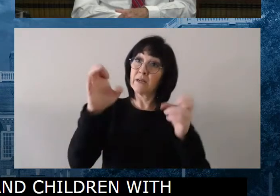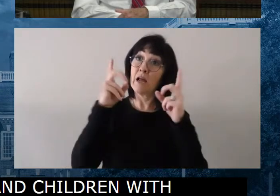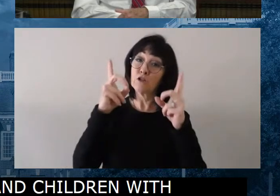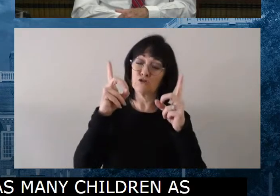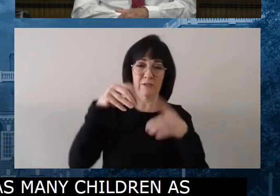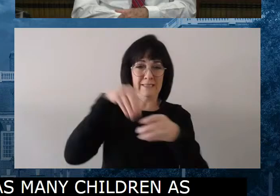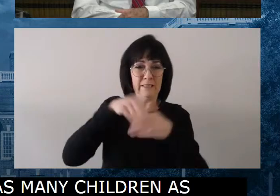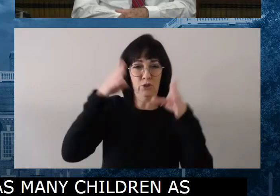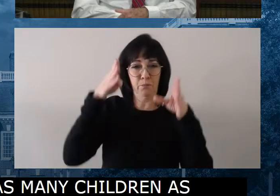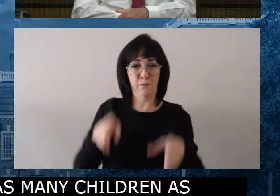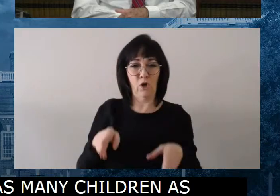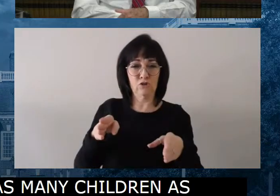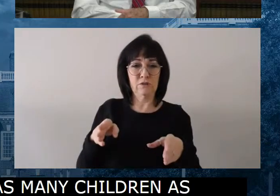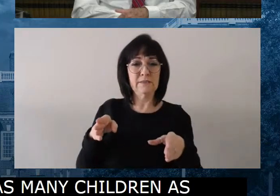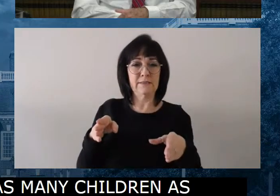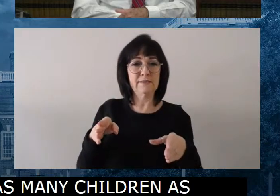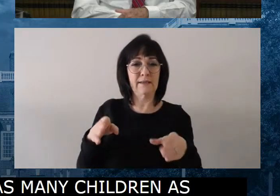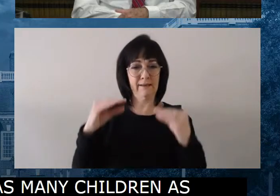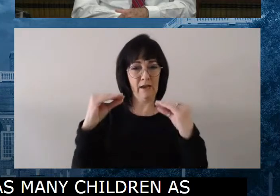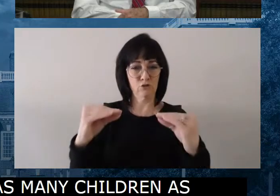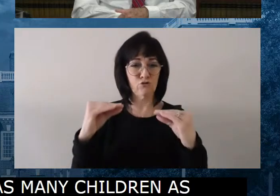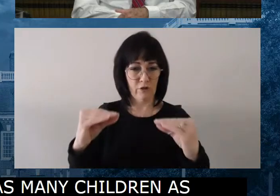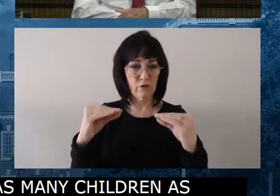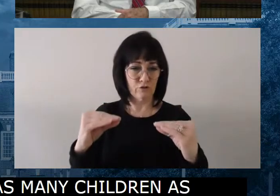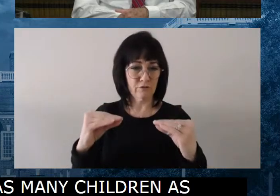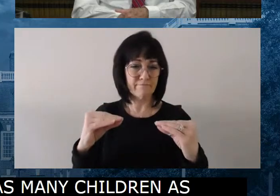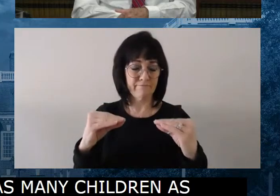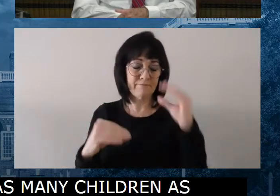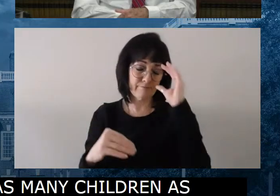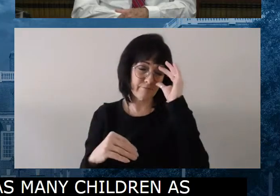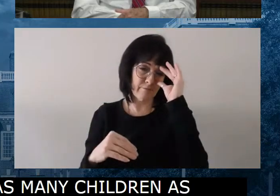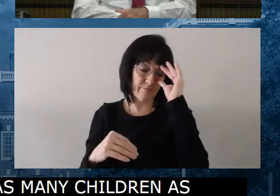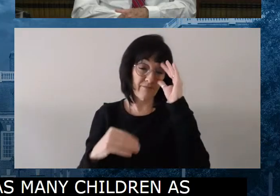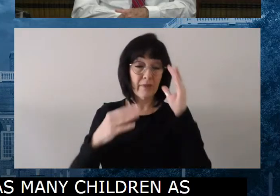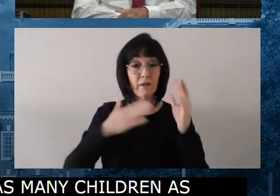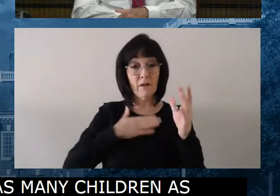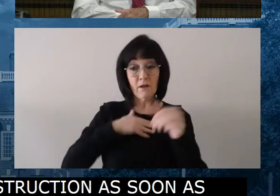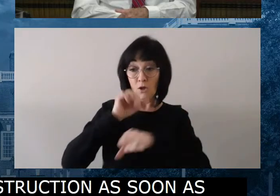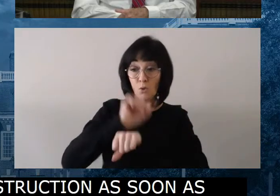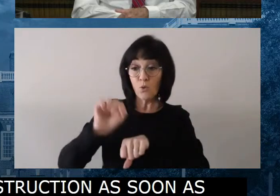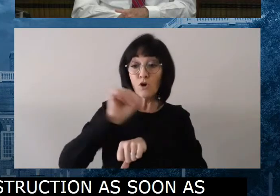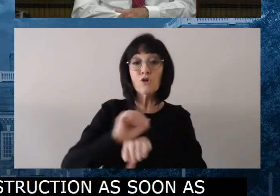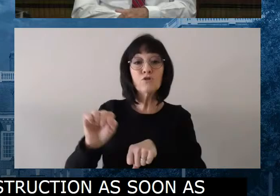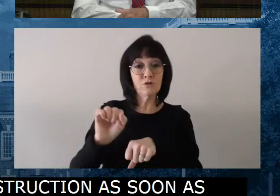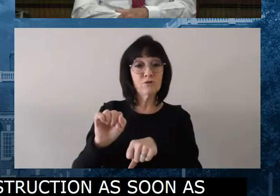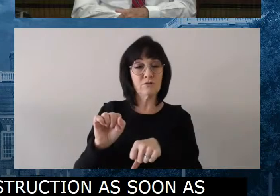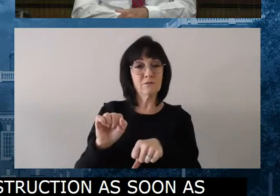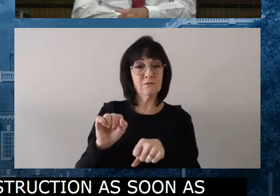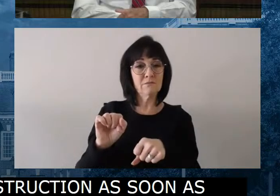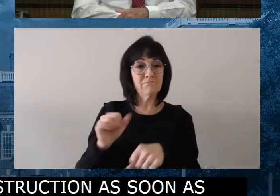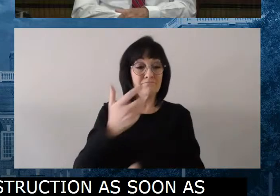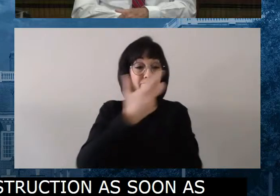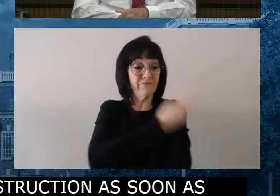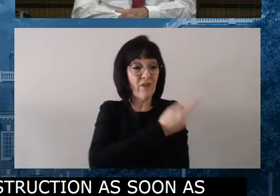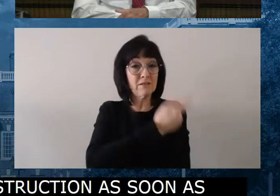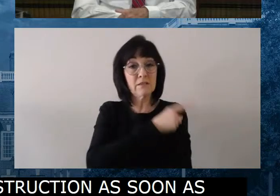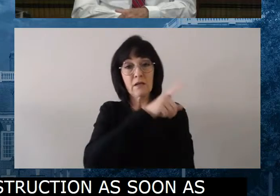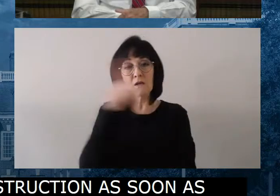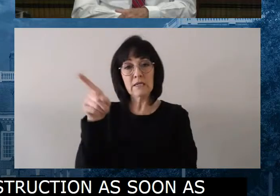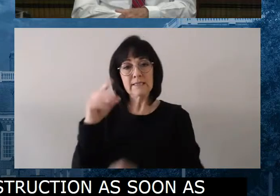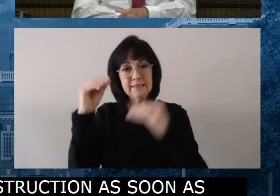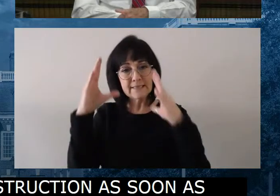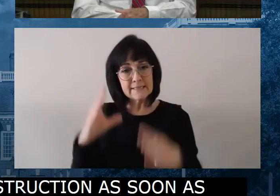progress towards that. Our efforts to test and vaccinate teachers and staff, as we have prioritized, and we've